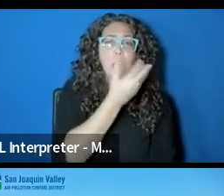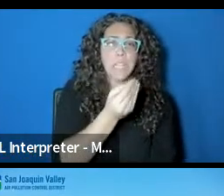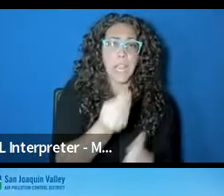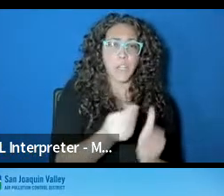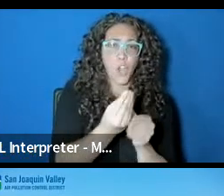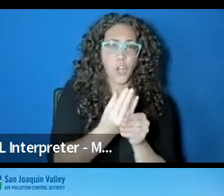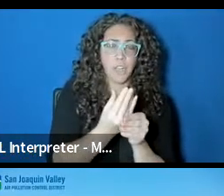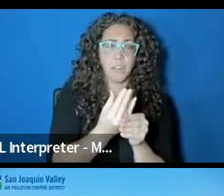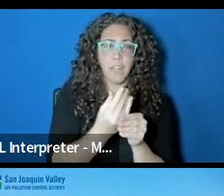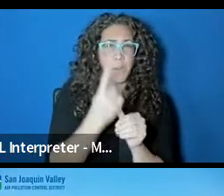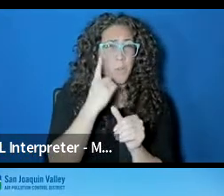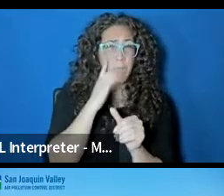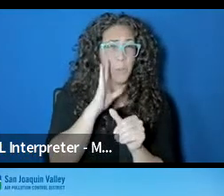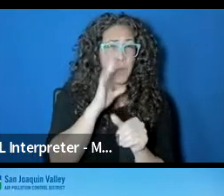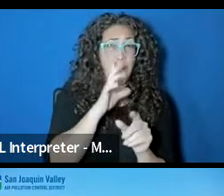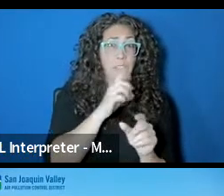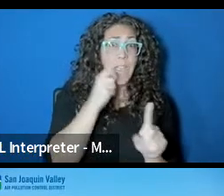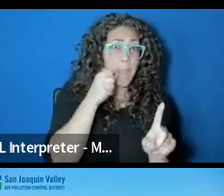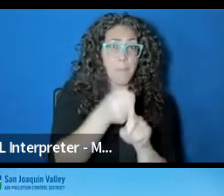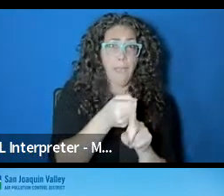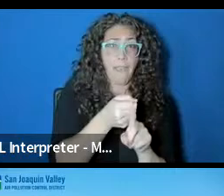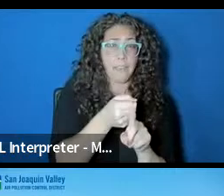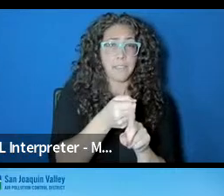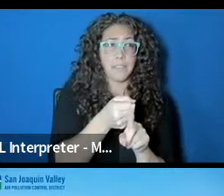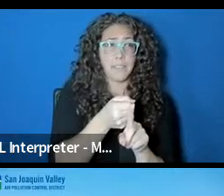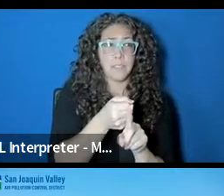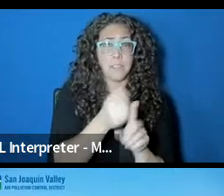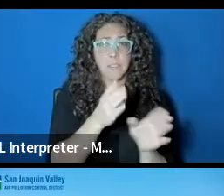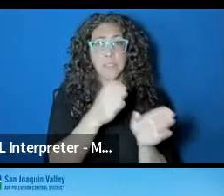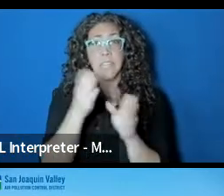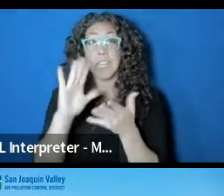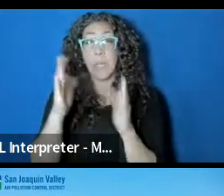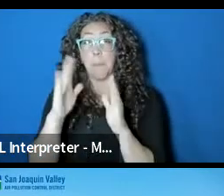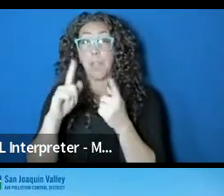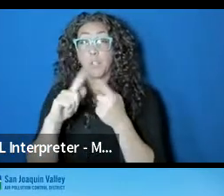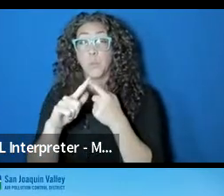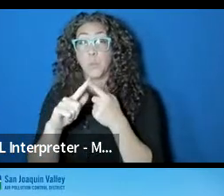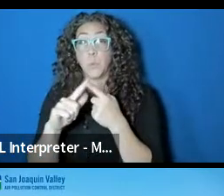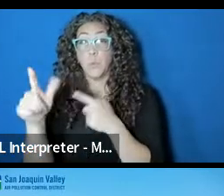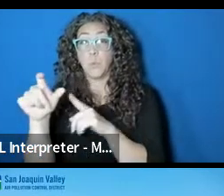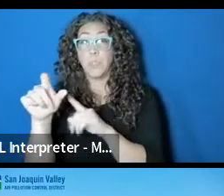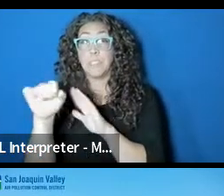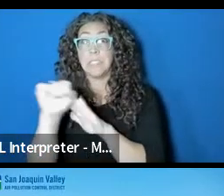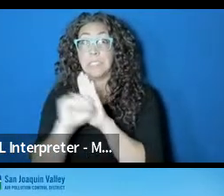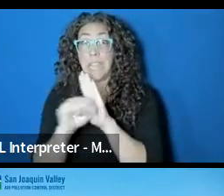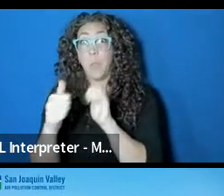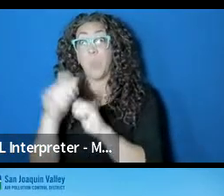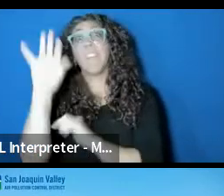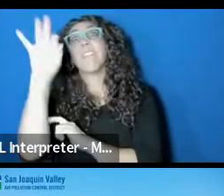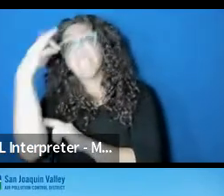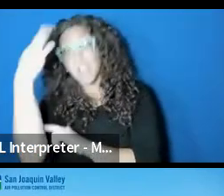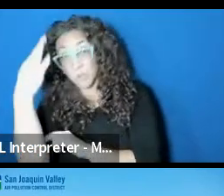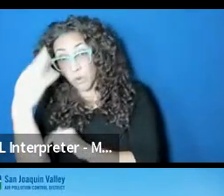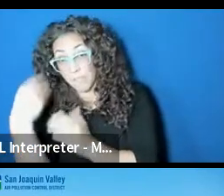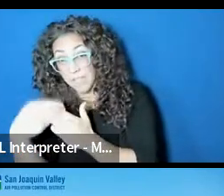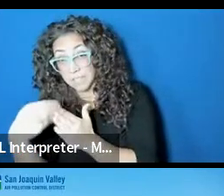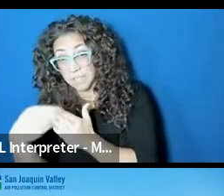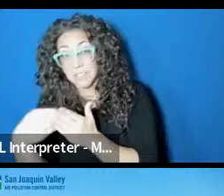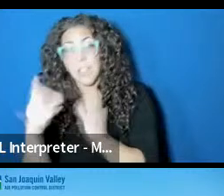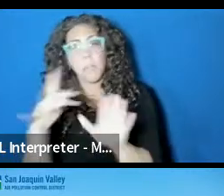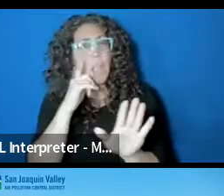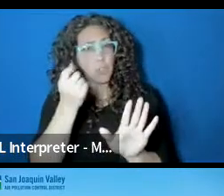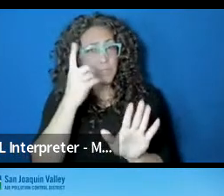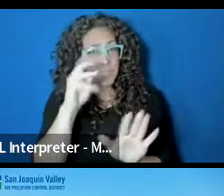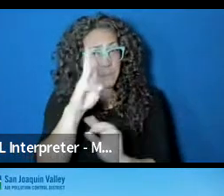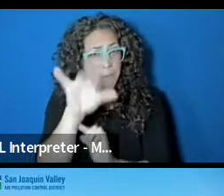don't think would make too much of an impact on what we can potentially leverage, again, these state funds with federal funds for. I totally hear you, Mary, but just